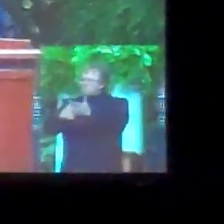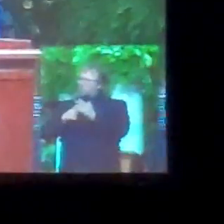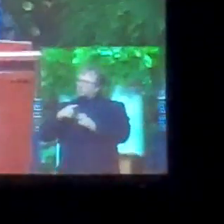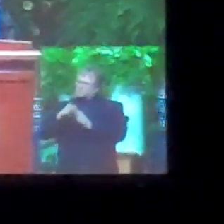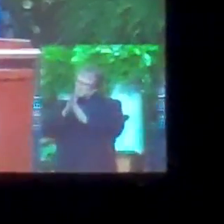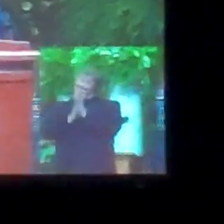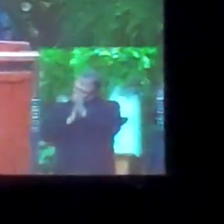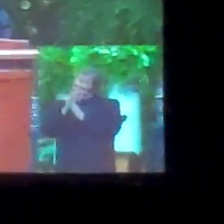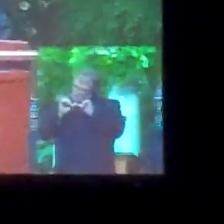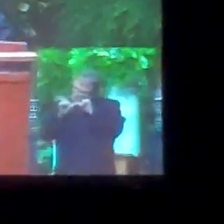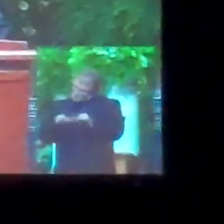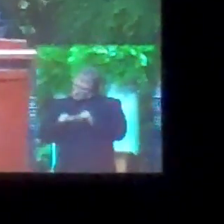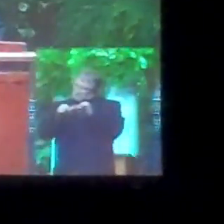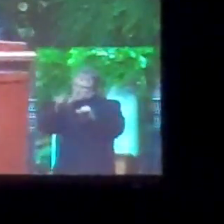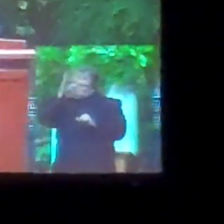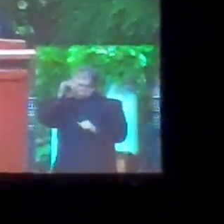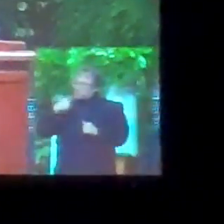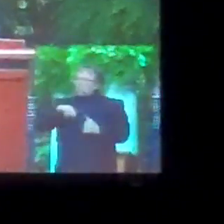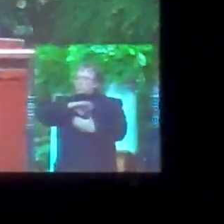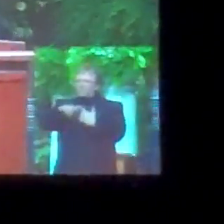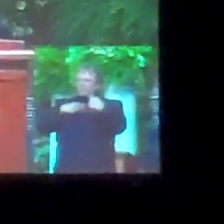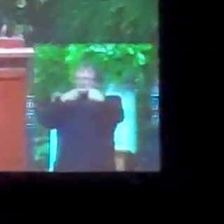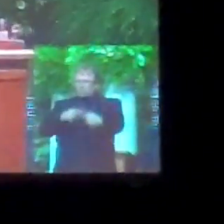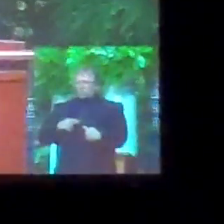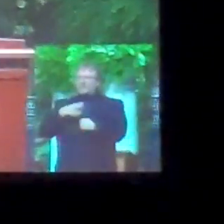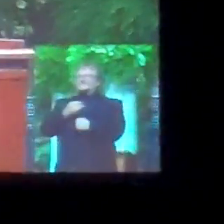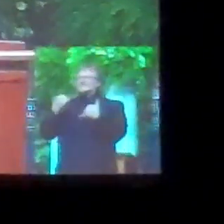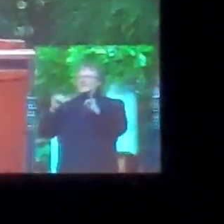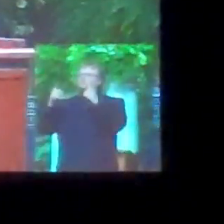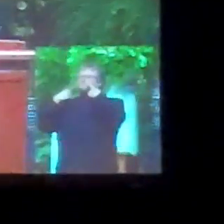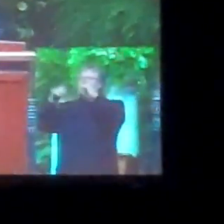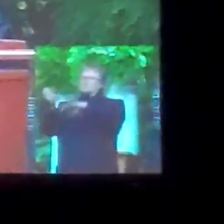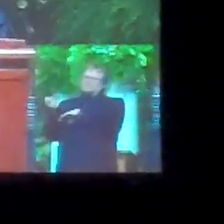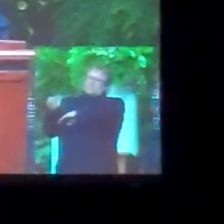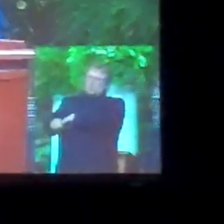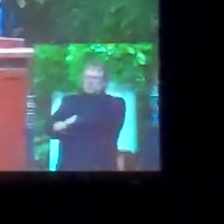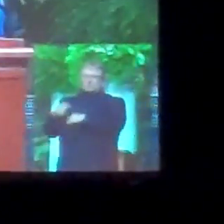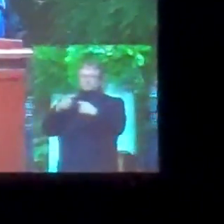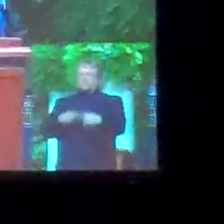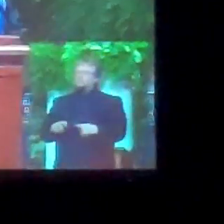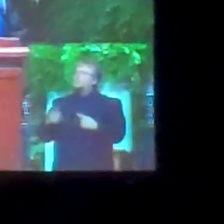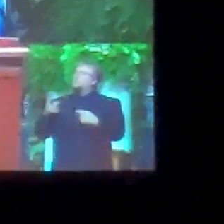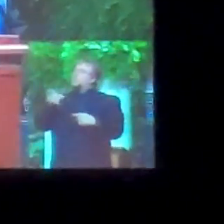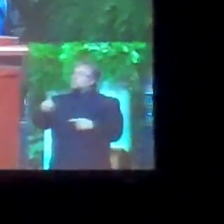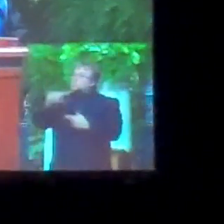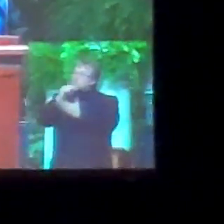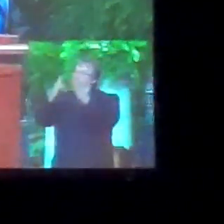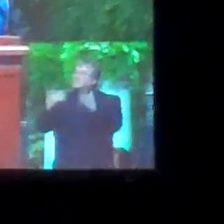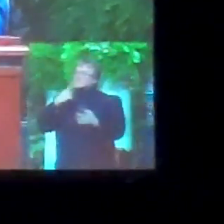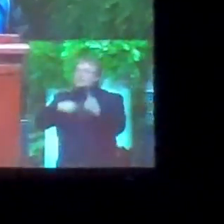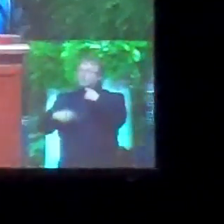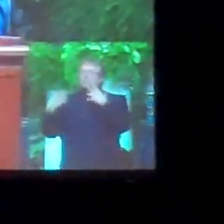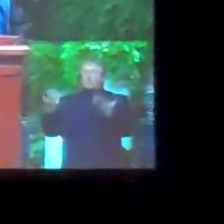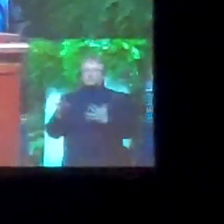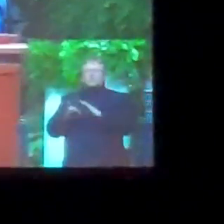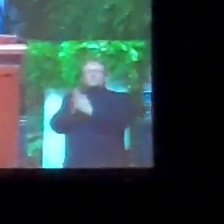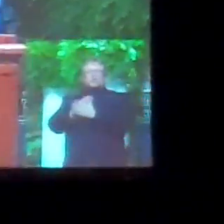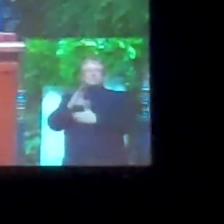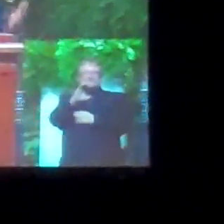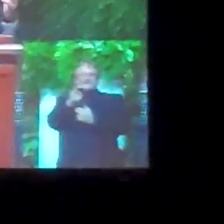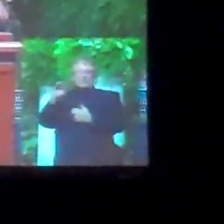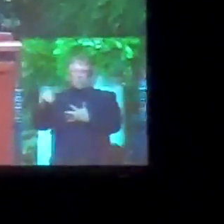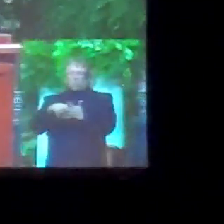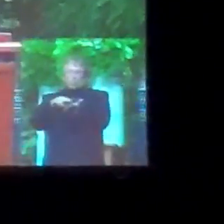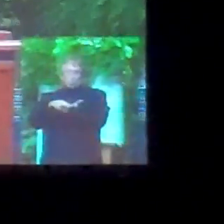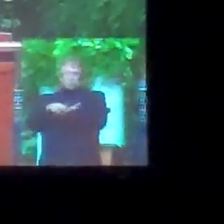all struggled and we have all persevered. So tell me, Mesa grads, what are you going to be? A CEO? A nurse?